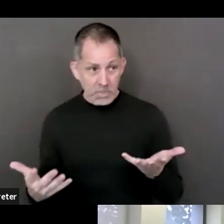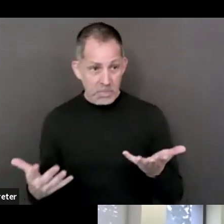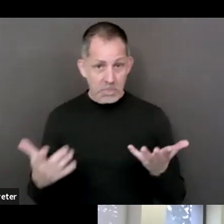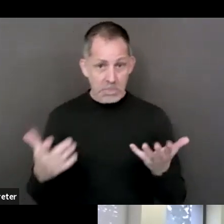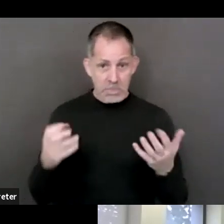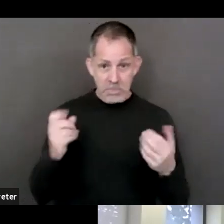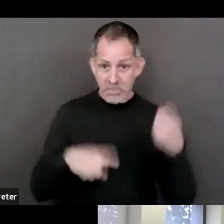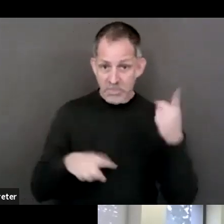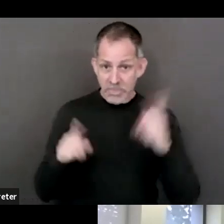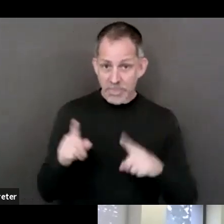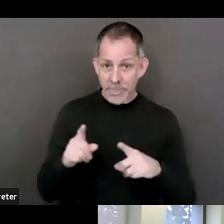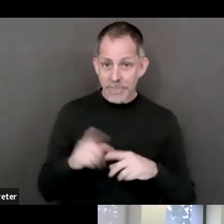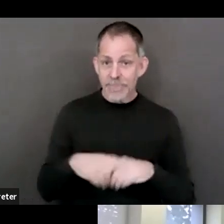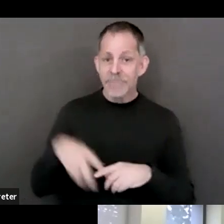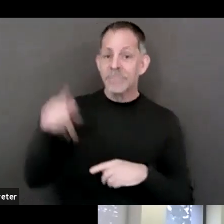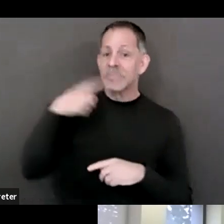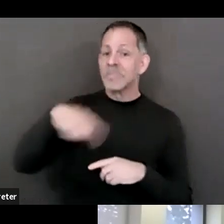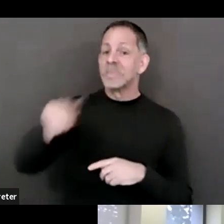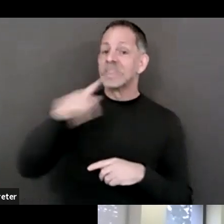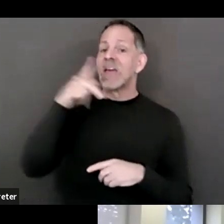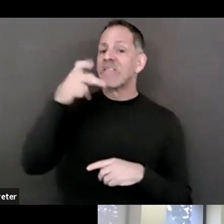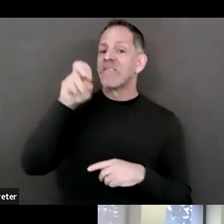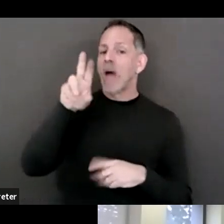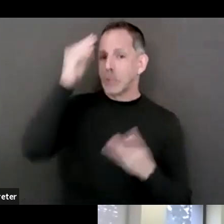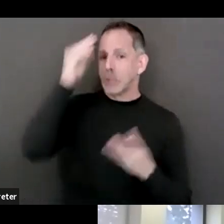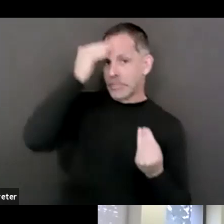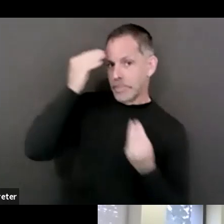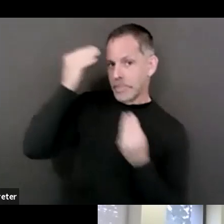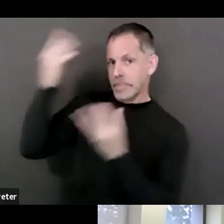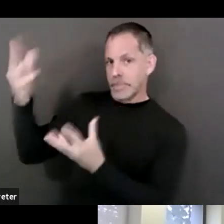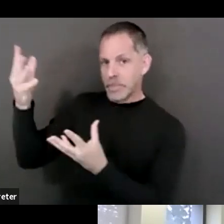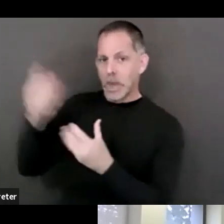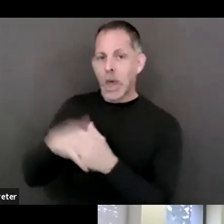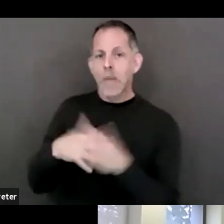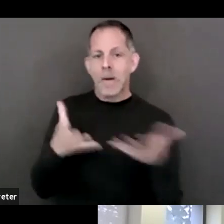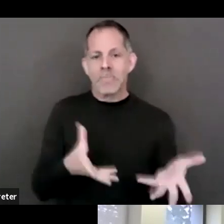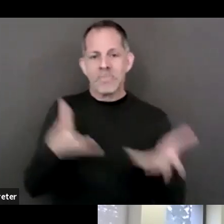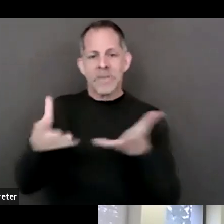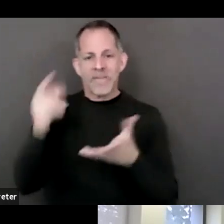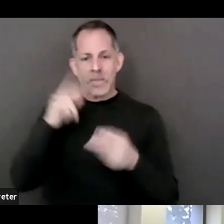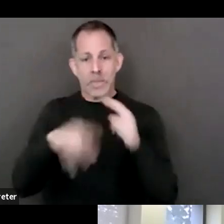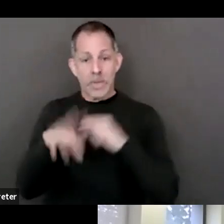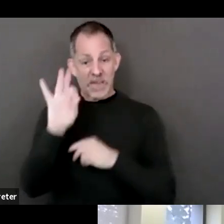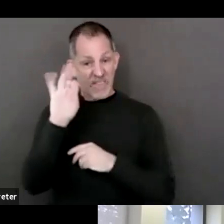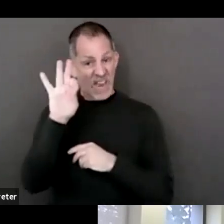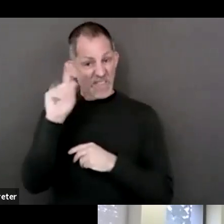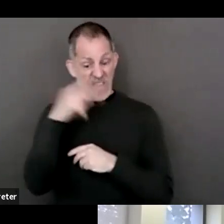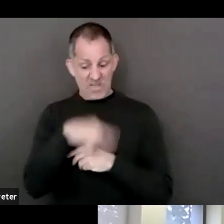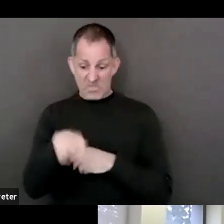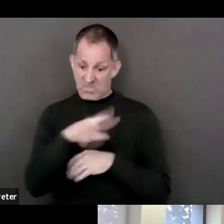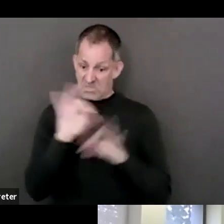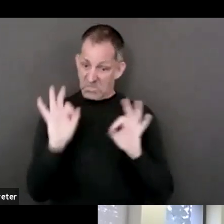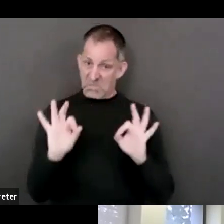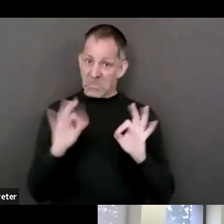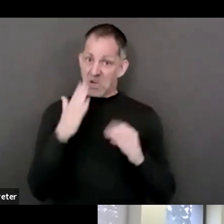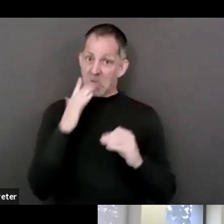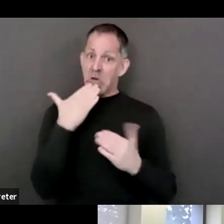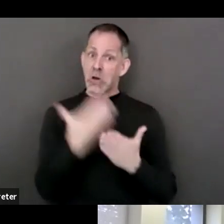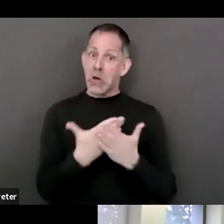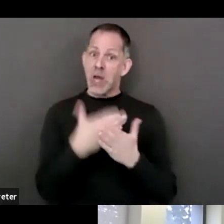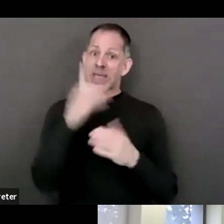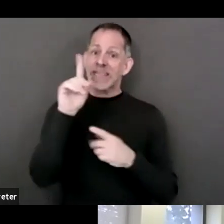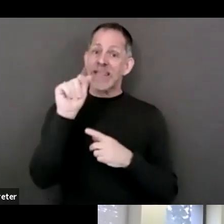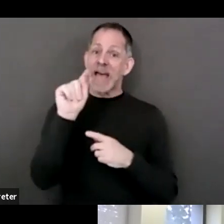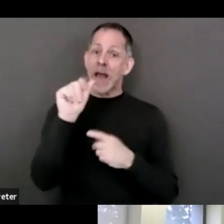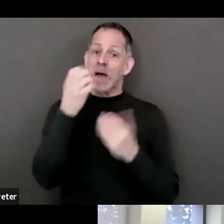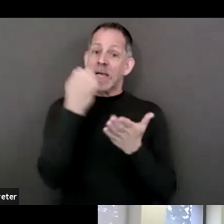reviewed or published yet. But let's say it's a favorable response from the FDA. They would say, okay, you can expand the use down to 12-year-olds.